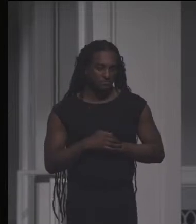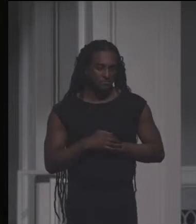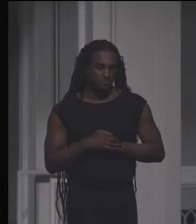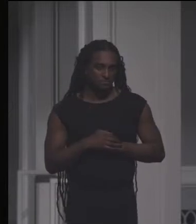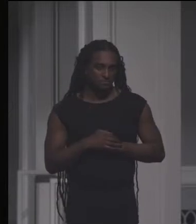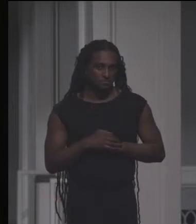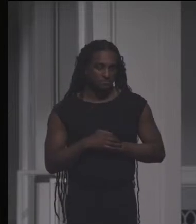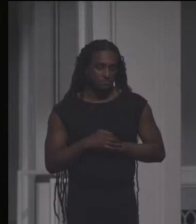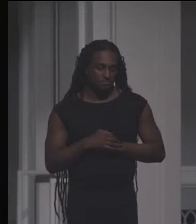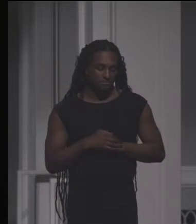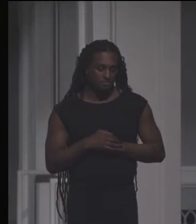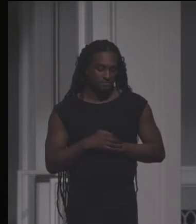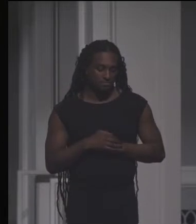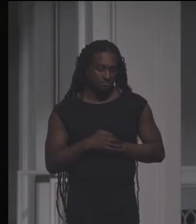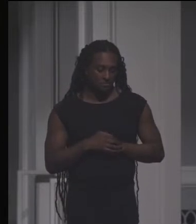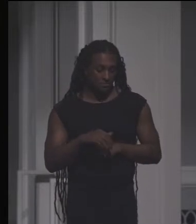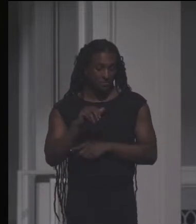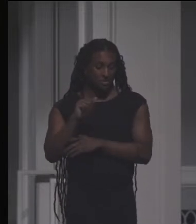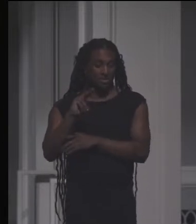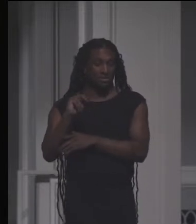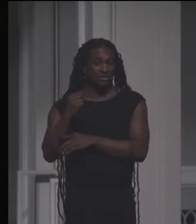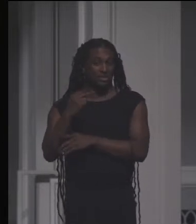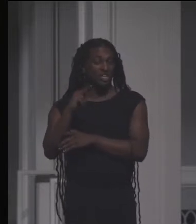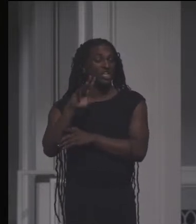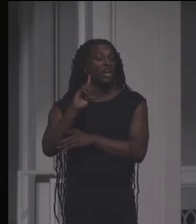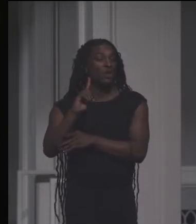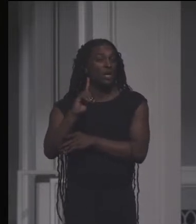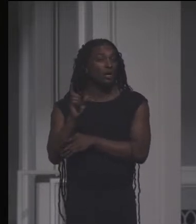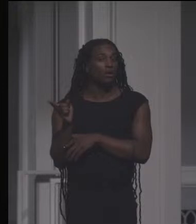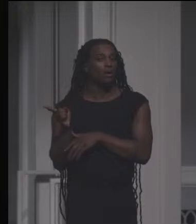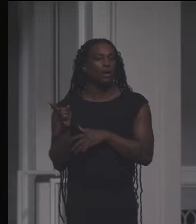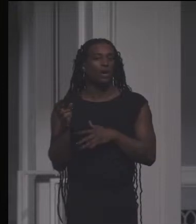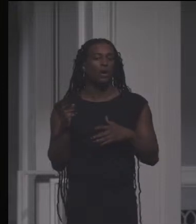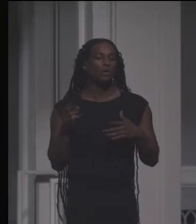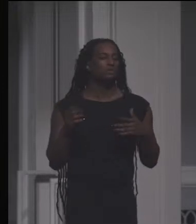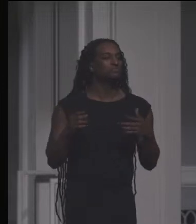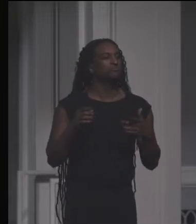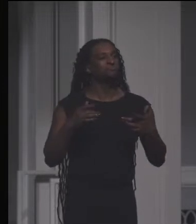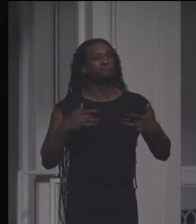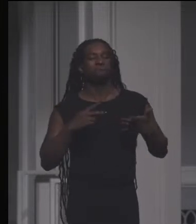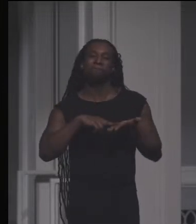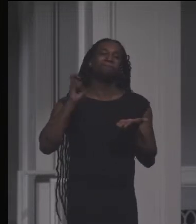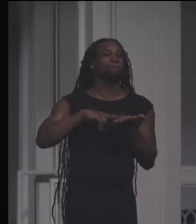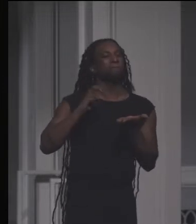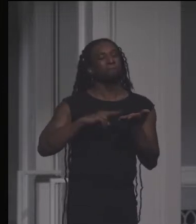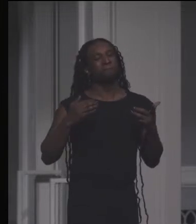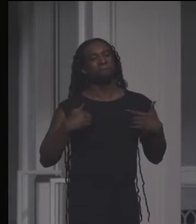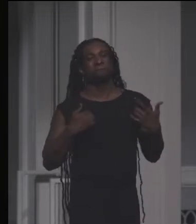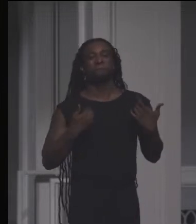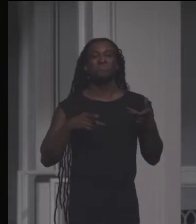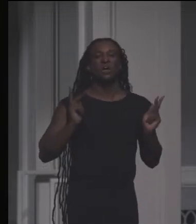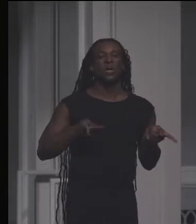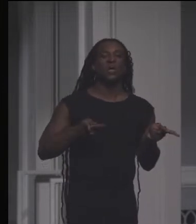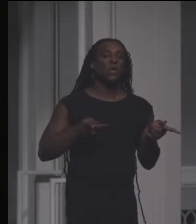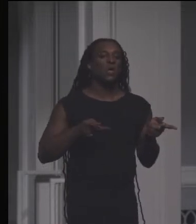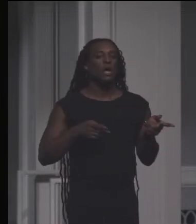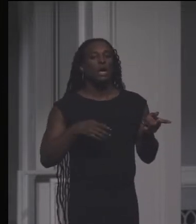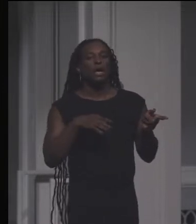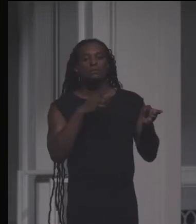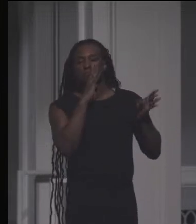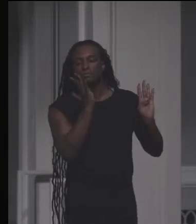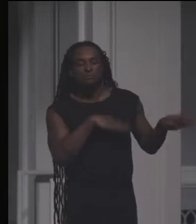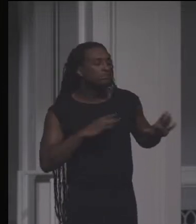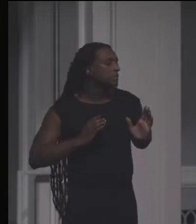And indeed, Angharad, a lively young thing, paid no more attention to her customers than to Howell's son, whom